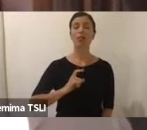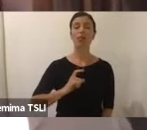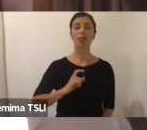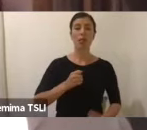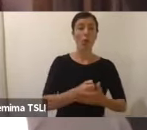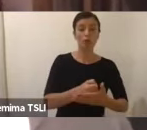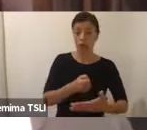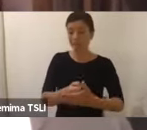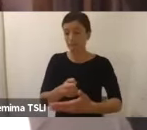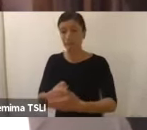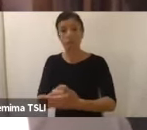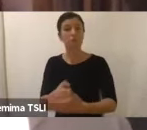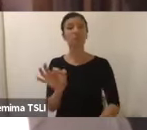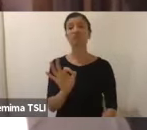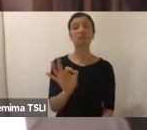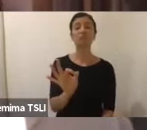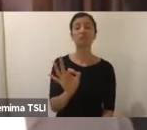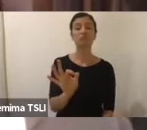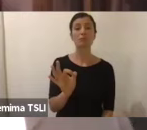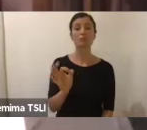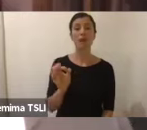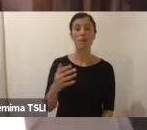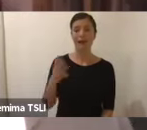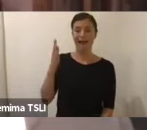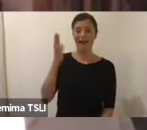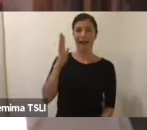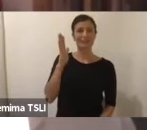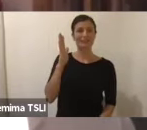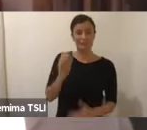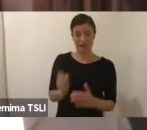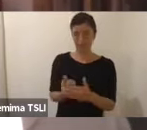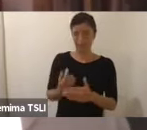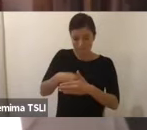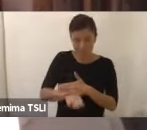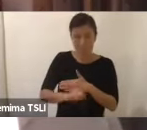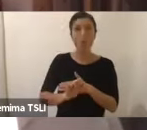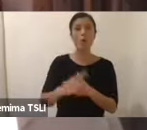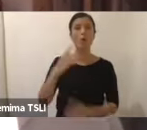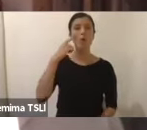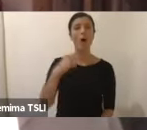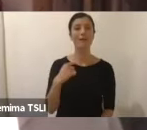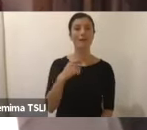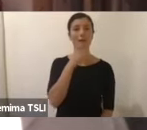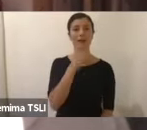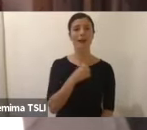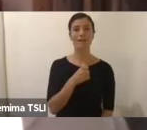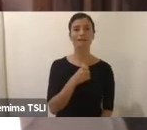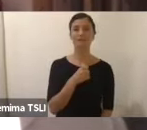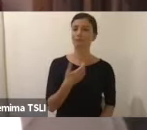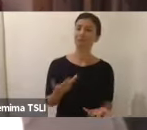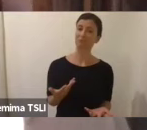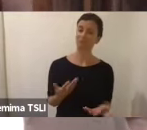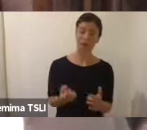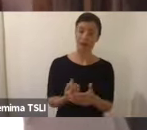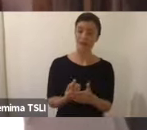my accident of my birth which has nothing to do with me i didn't choose it it just happened to me